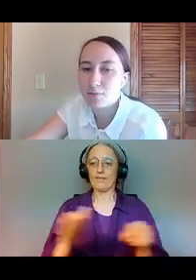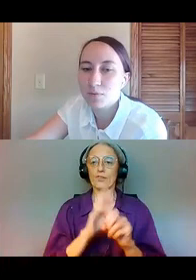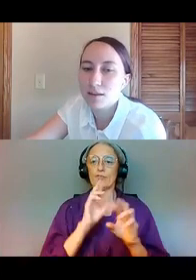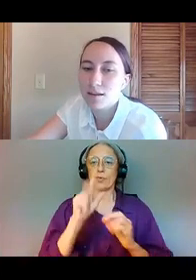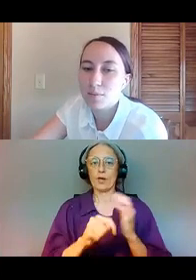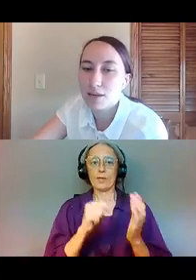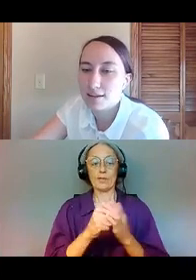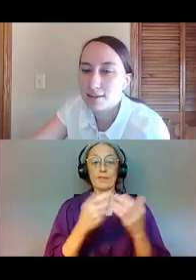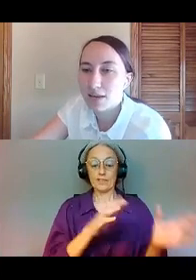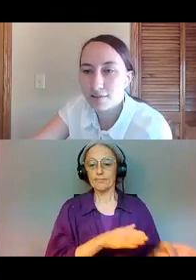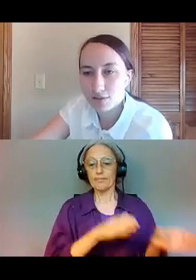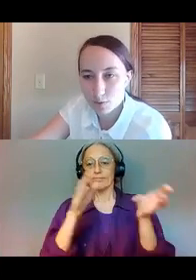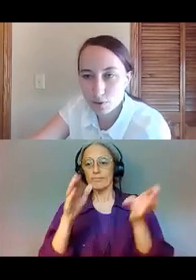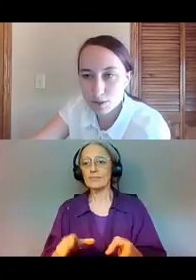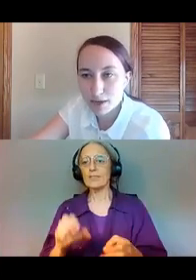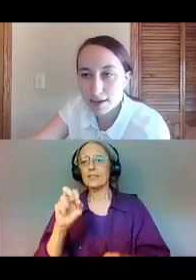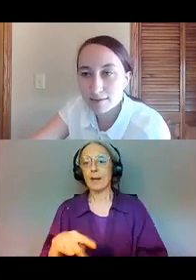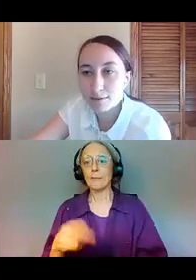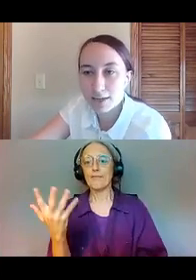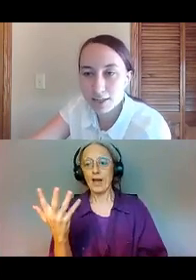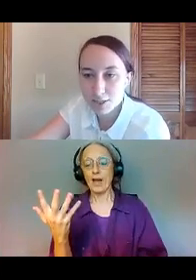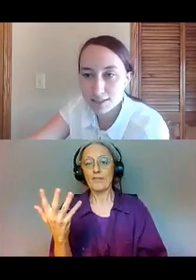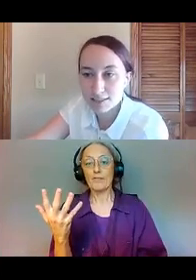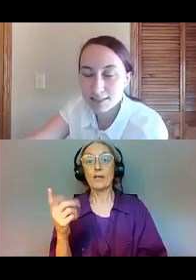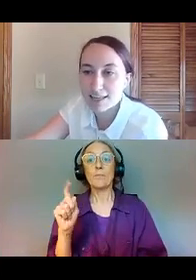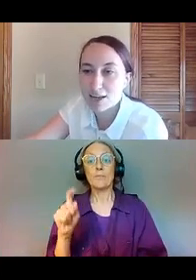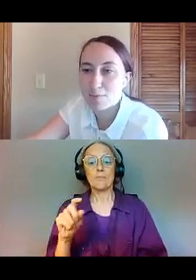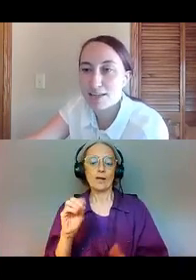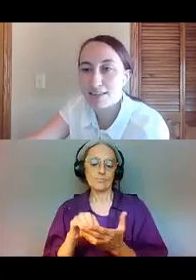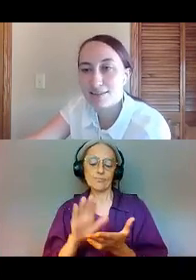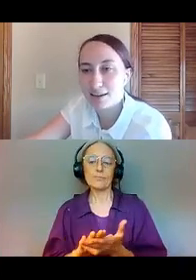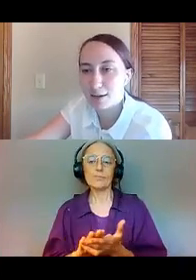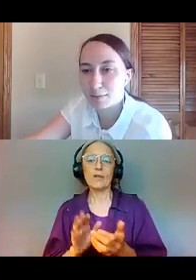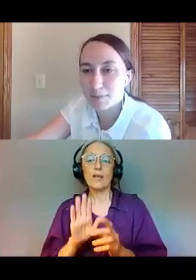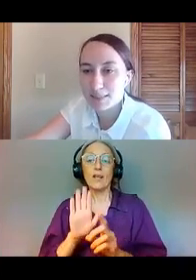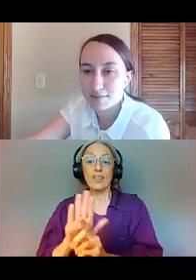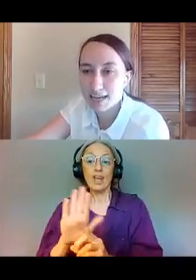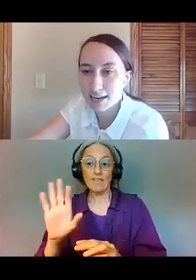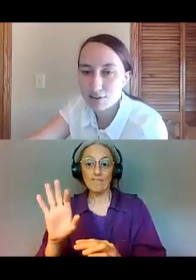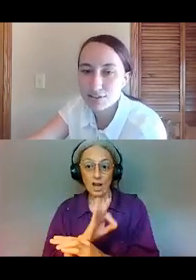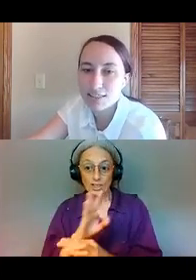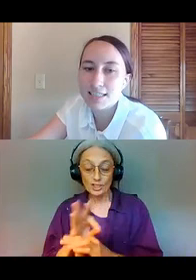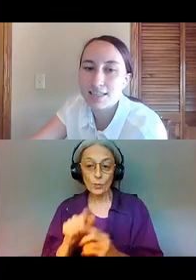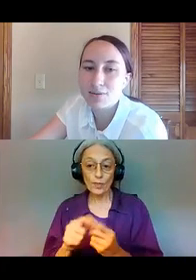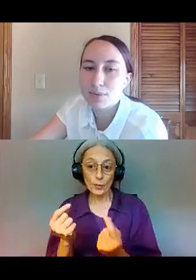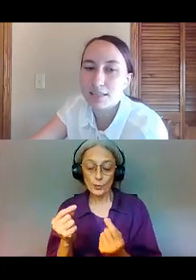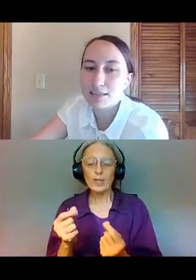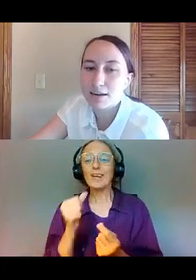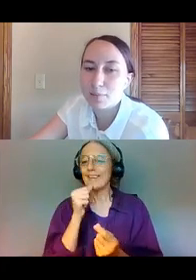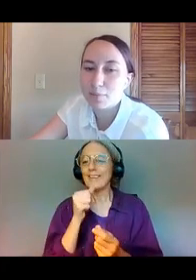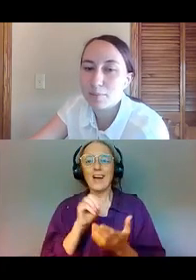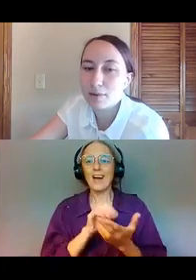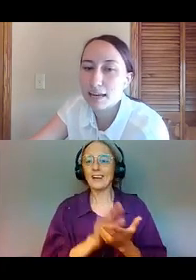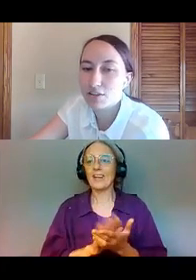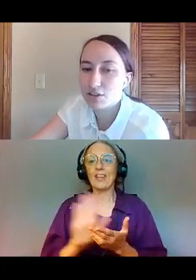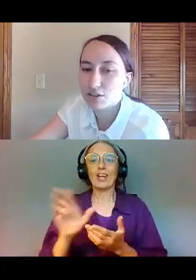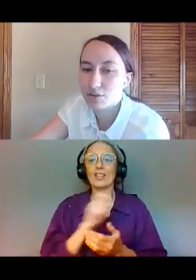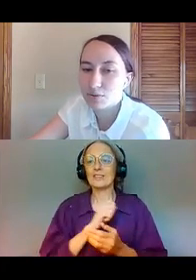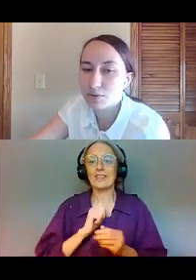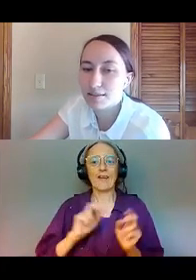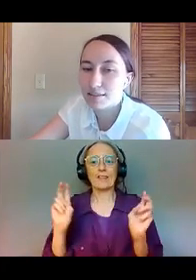5, because we have to report by function and not by staff title. We